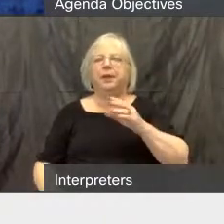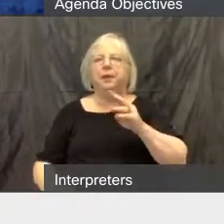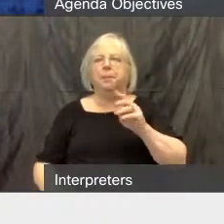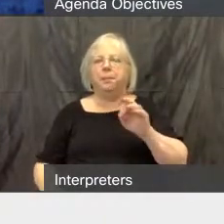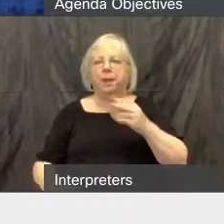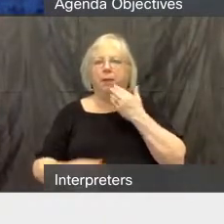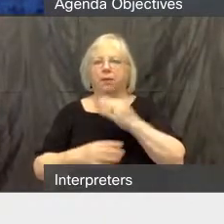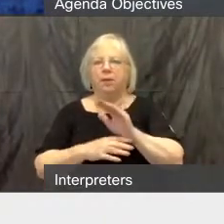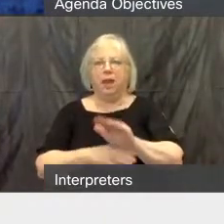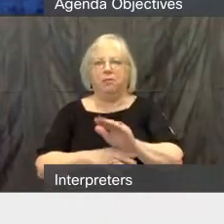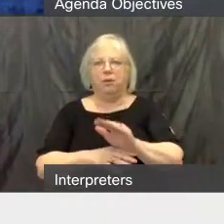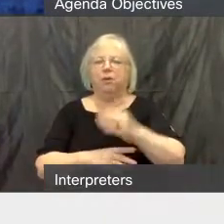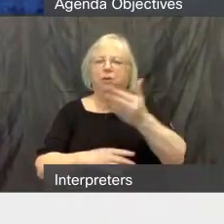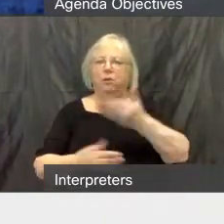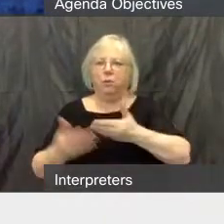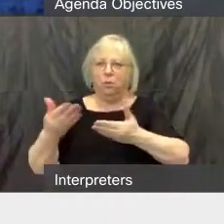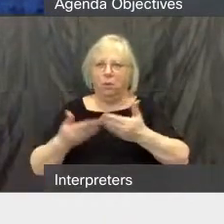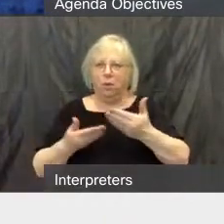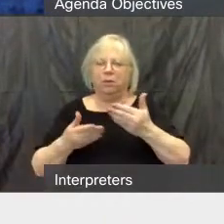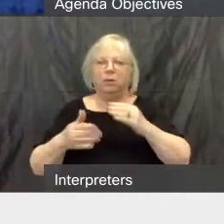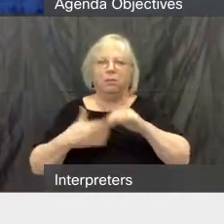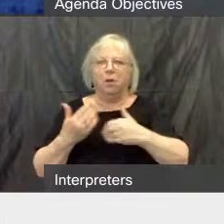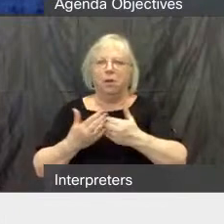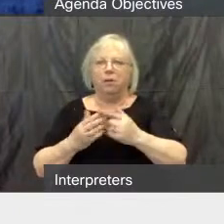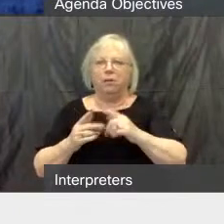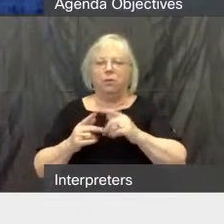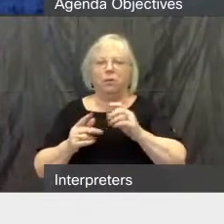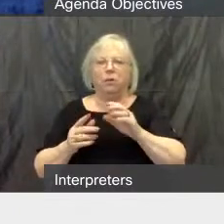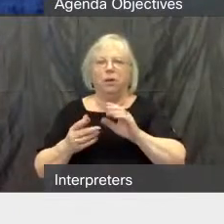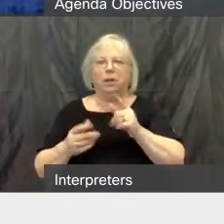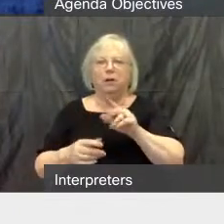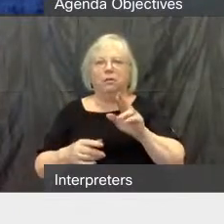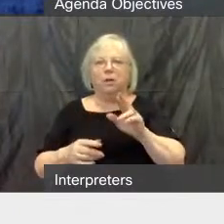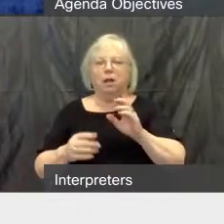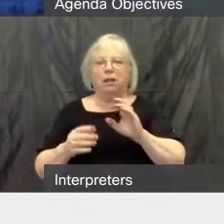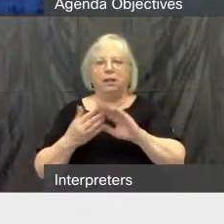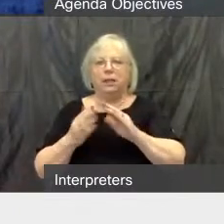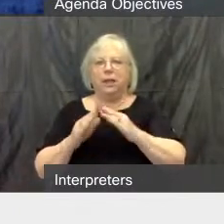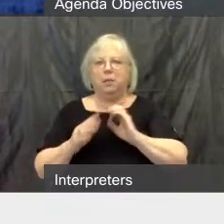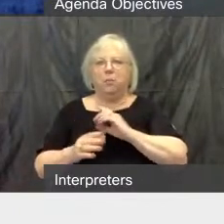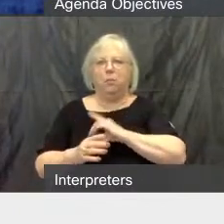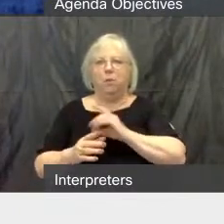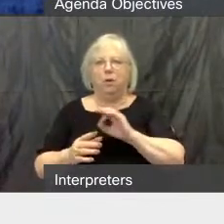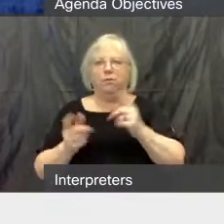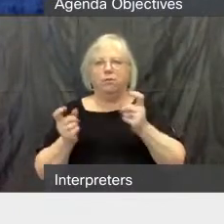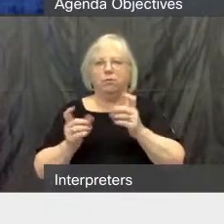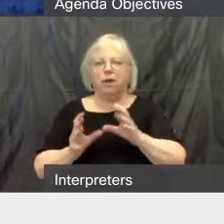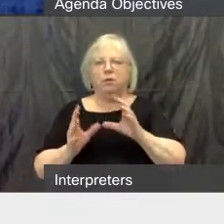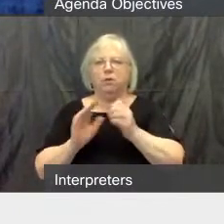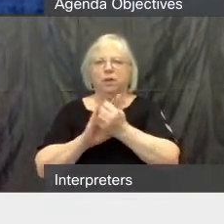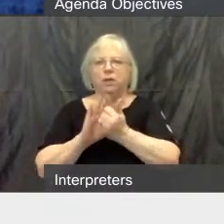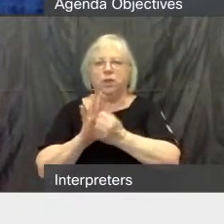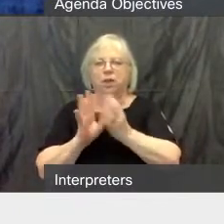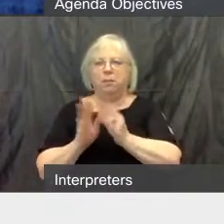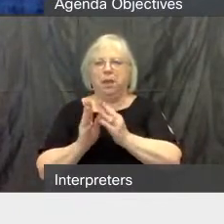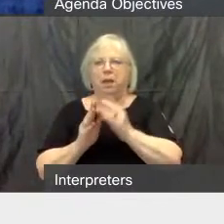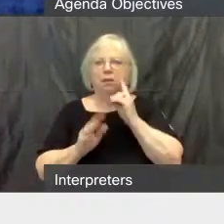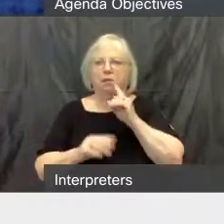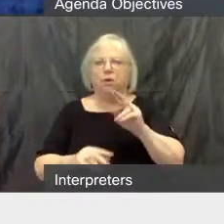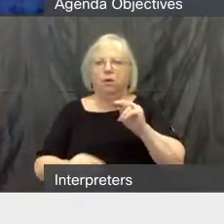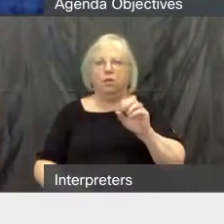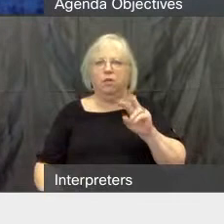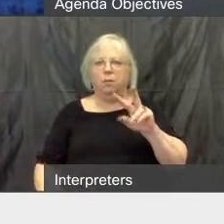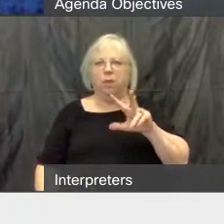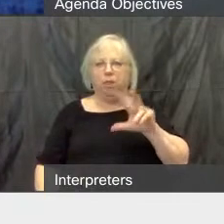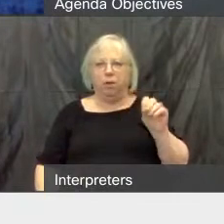Good afternoon. I'd like to welcome everyone to our City of Little Rock Board of Directors agenda meeting for the November 30th for